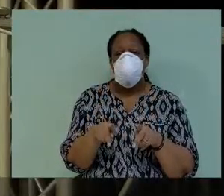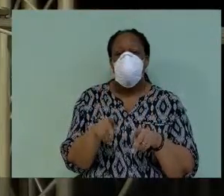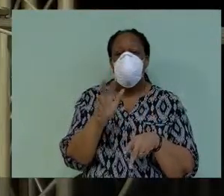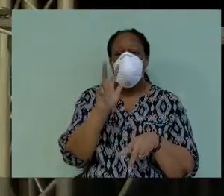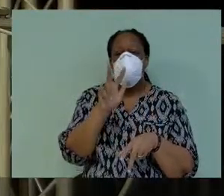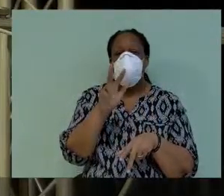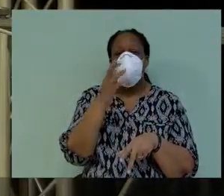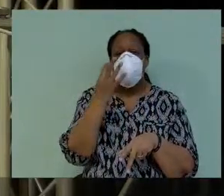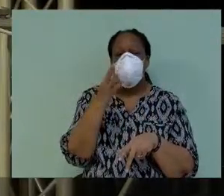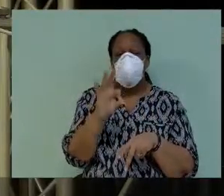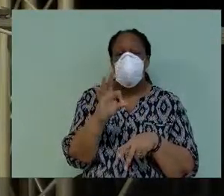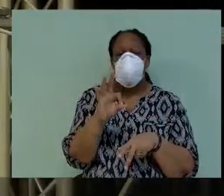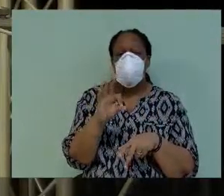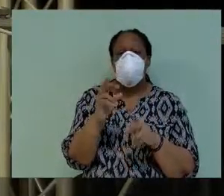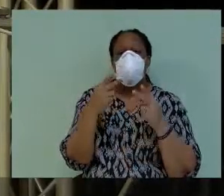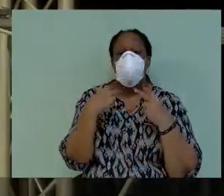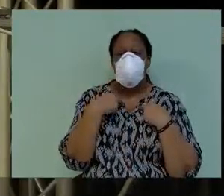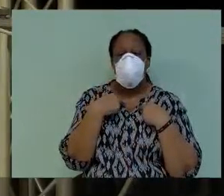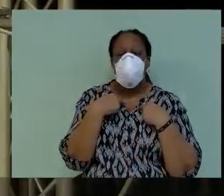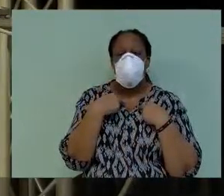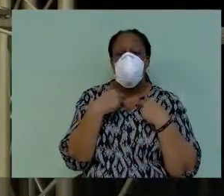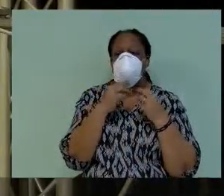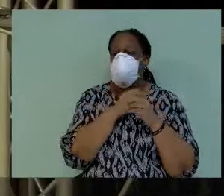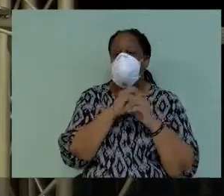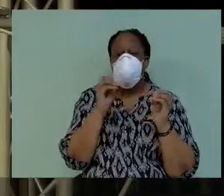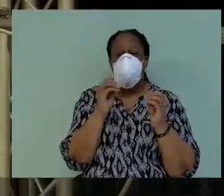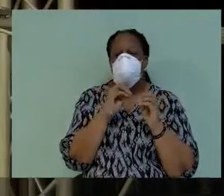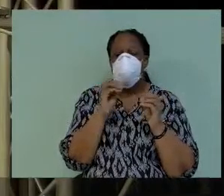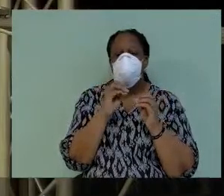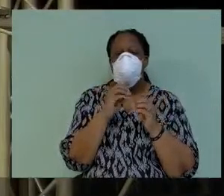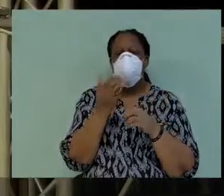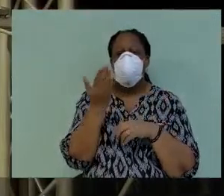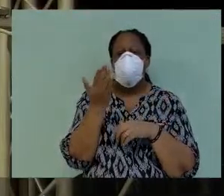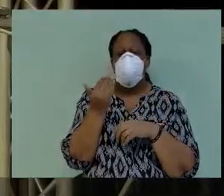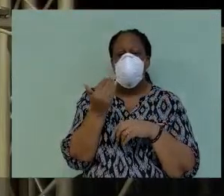319 persons were confirmed negative, 15 were